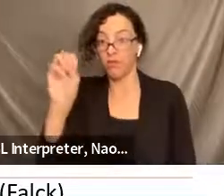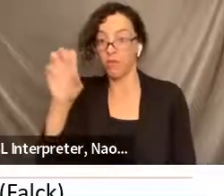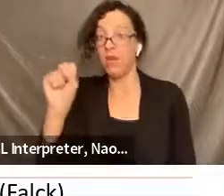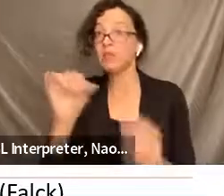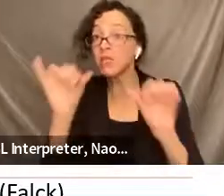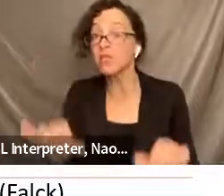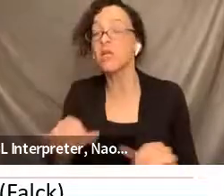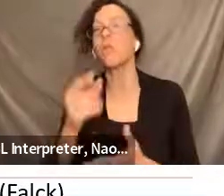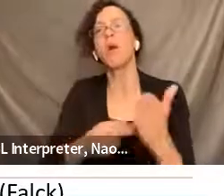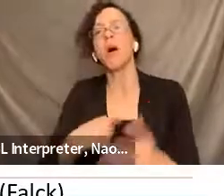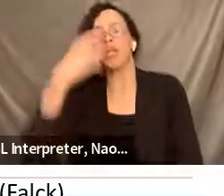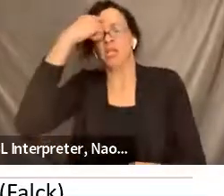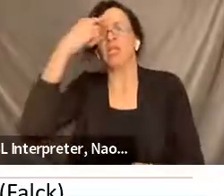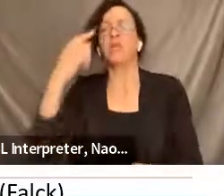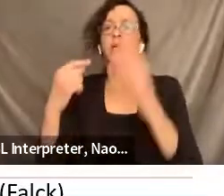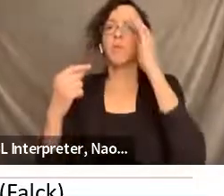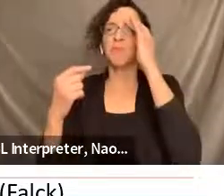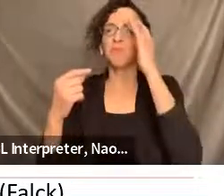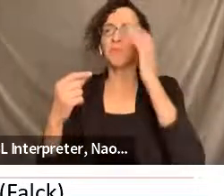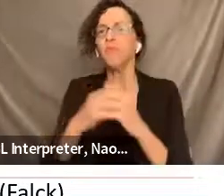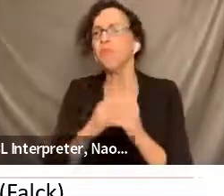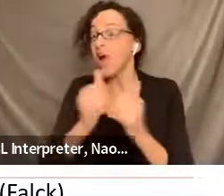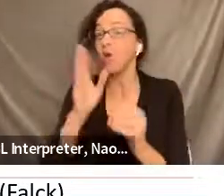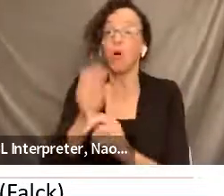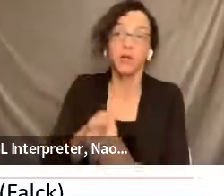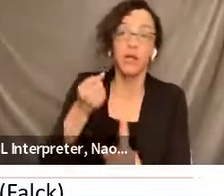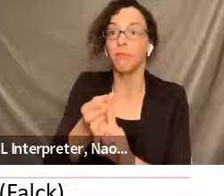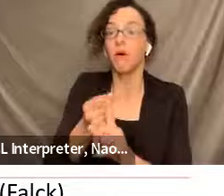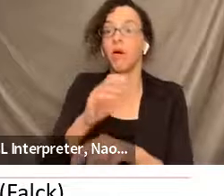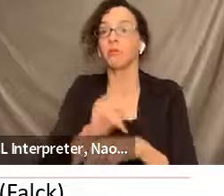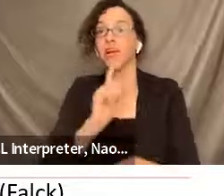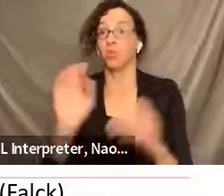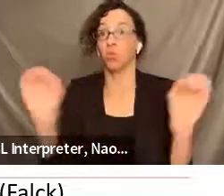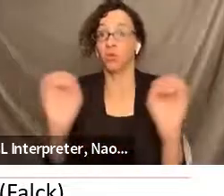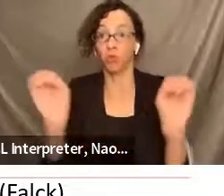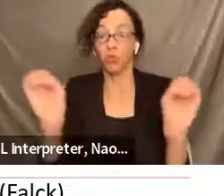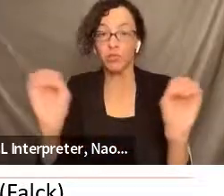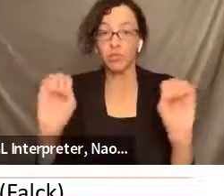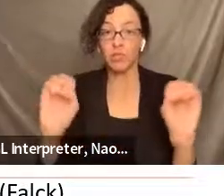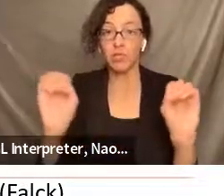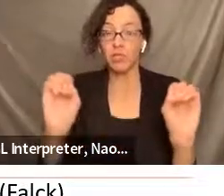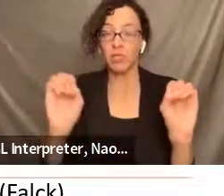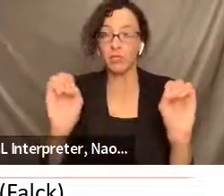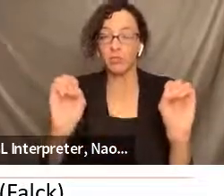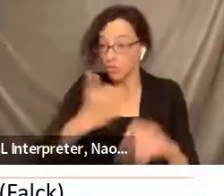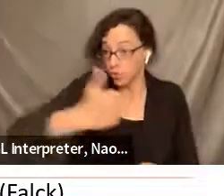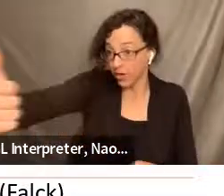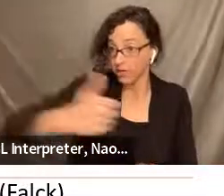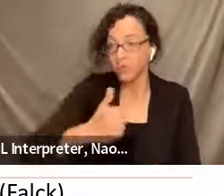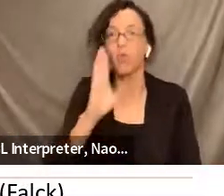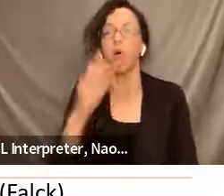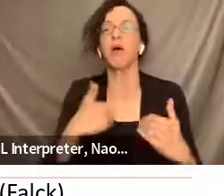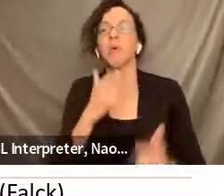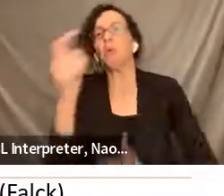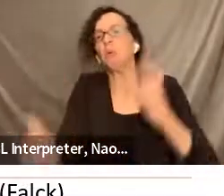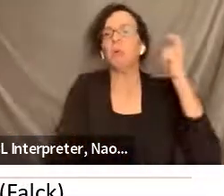that's going to have as far as the impact on the actual emergency transport, it's going to have a dramatic